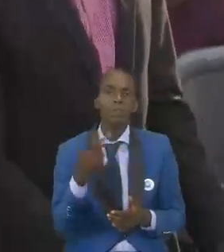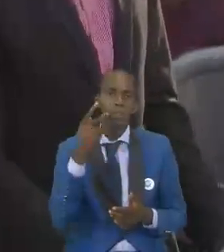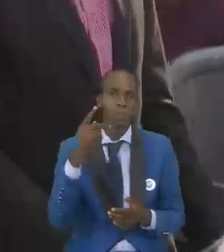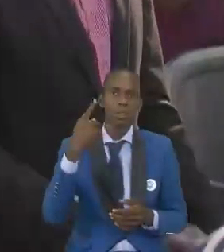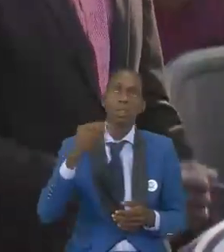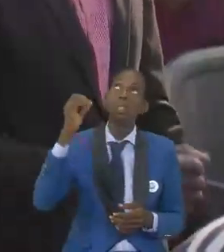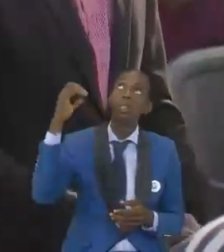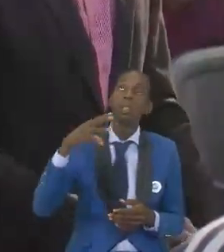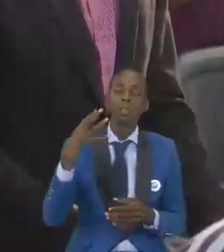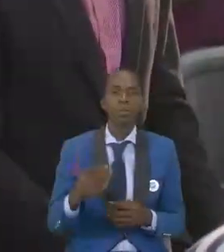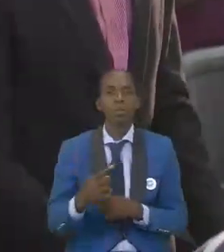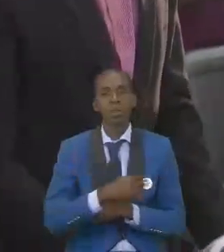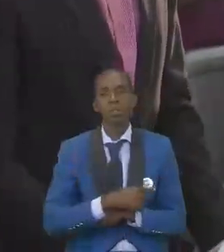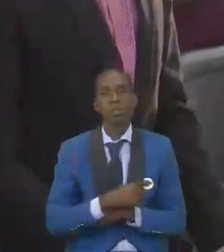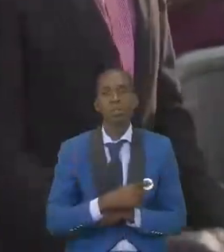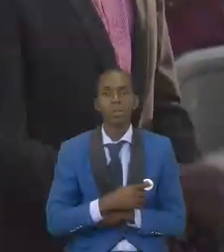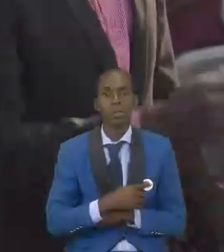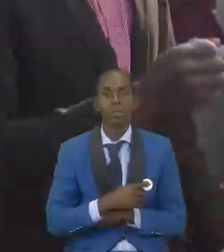day.